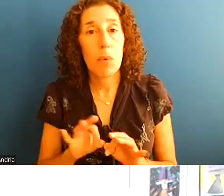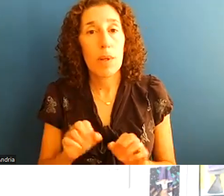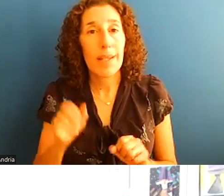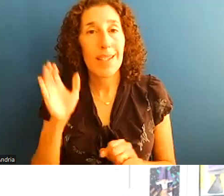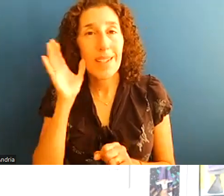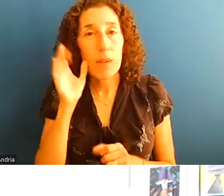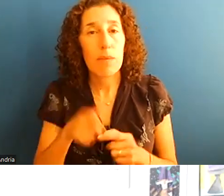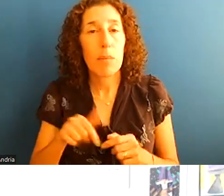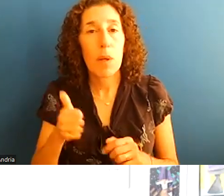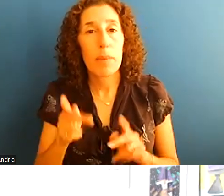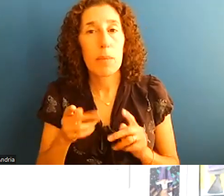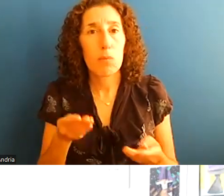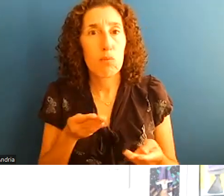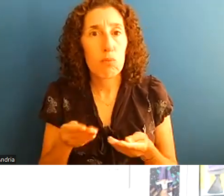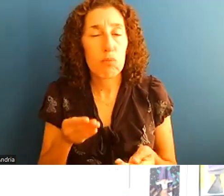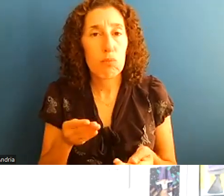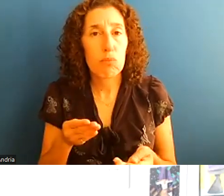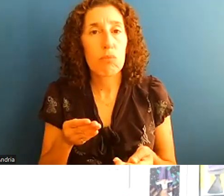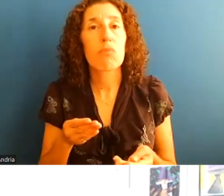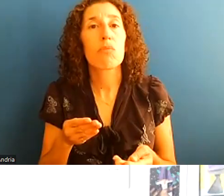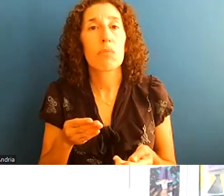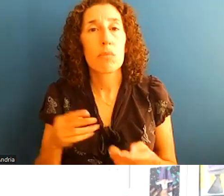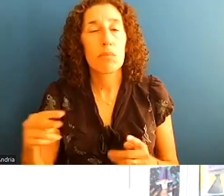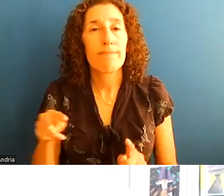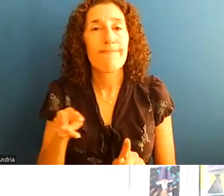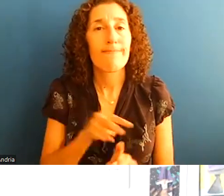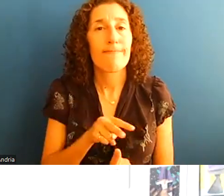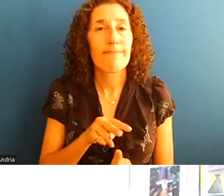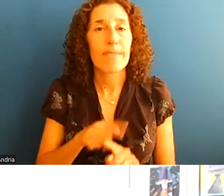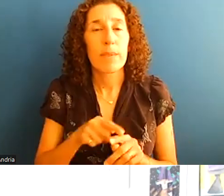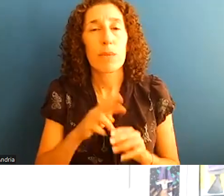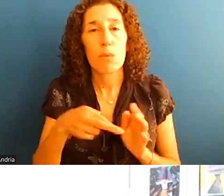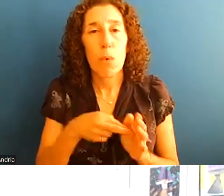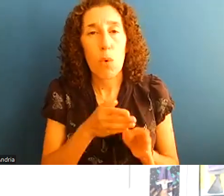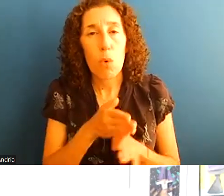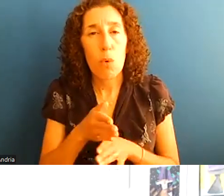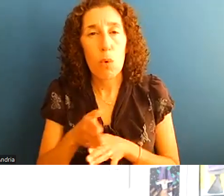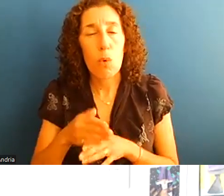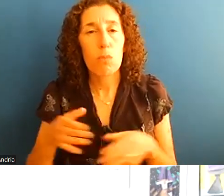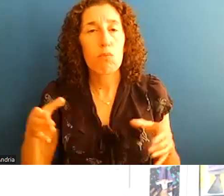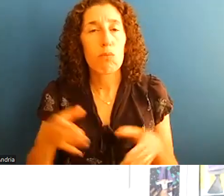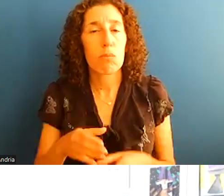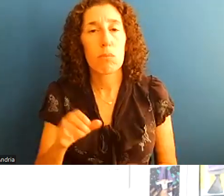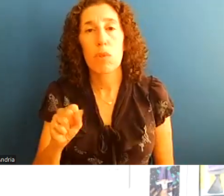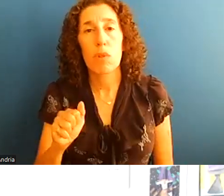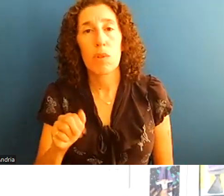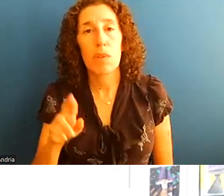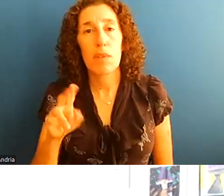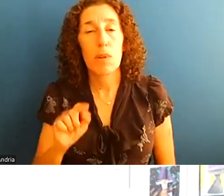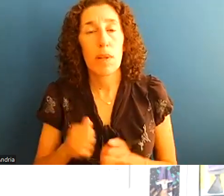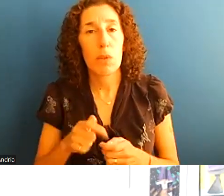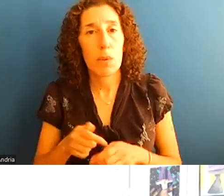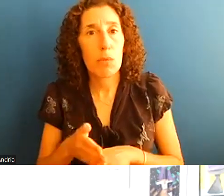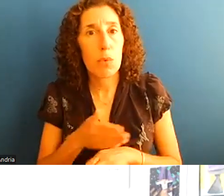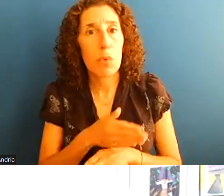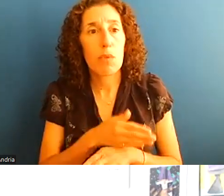other people that we collaborate with on what we can do better, how we can do things better, how we can continue to grow